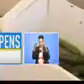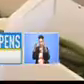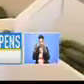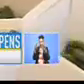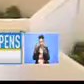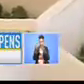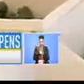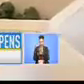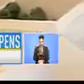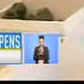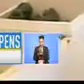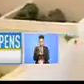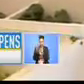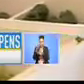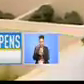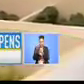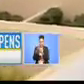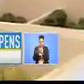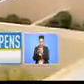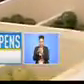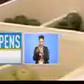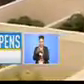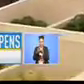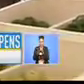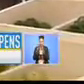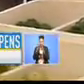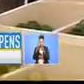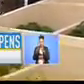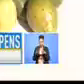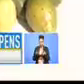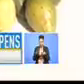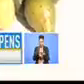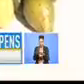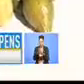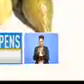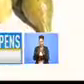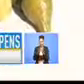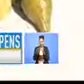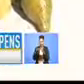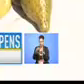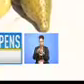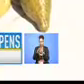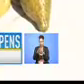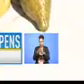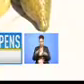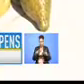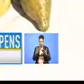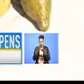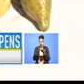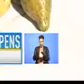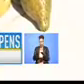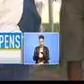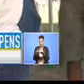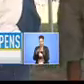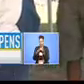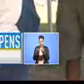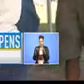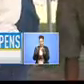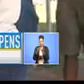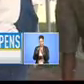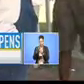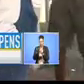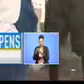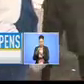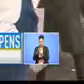Providence last year, and officials believe residents will take advantage of the products offered at these events this year.